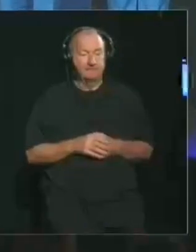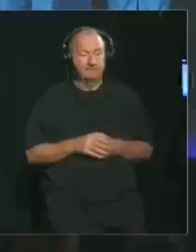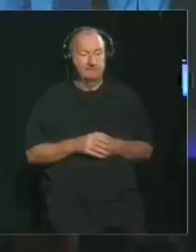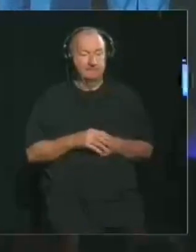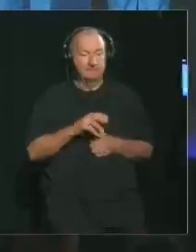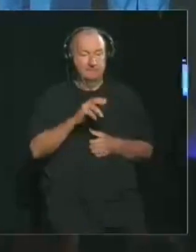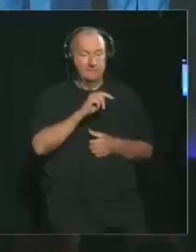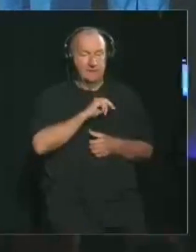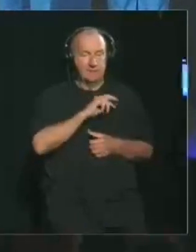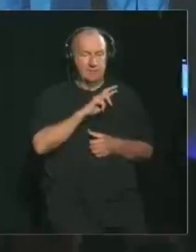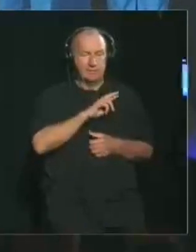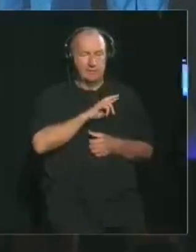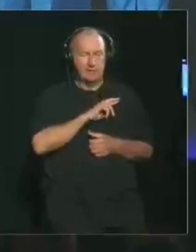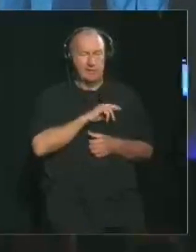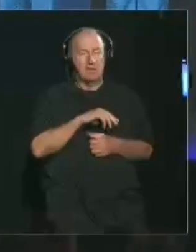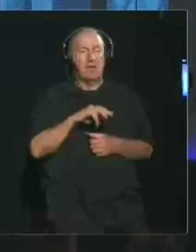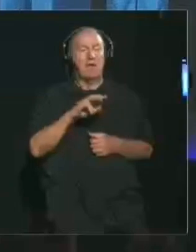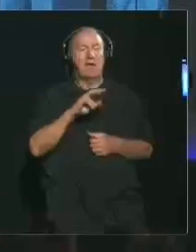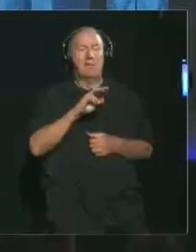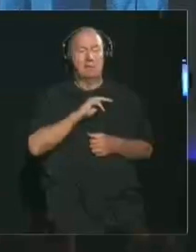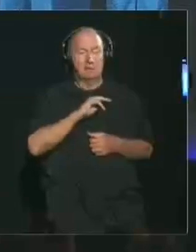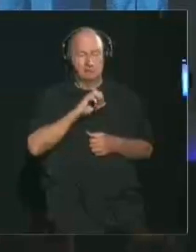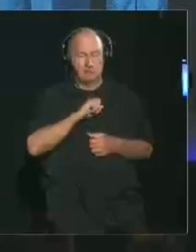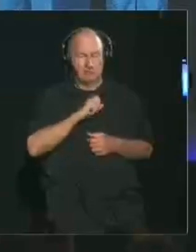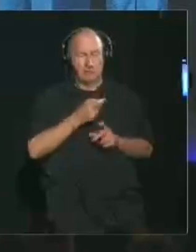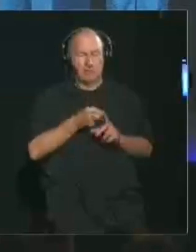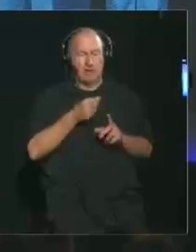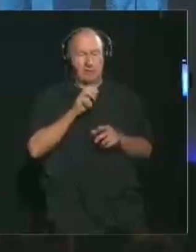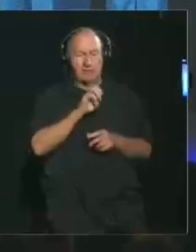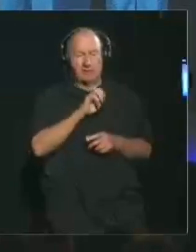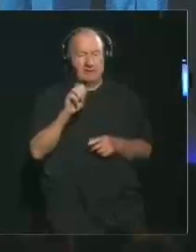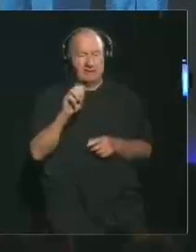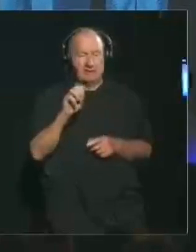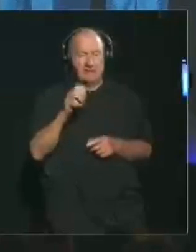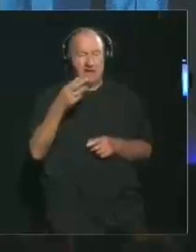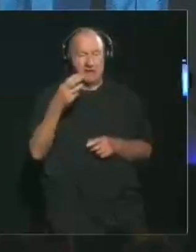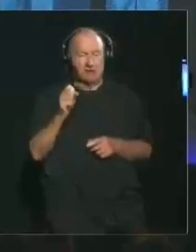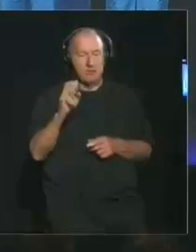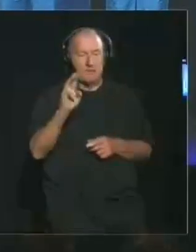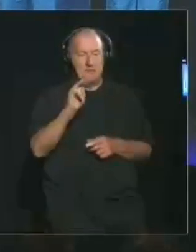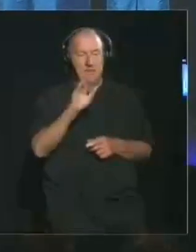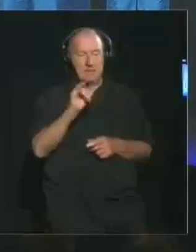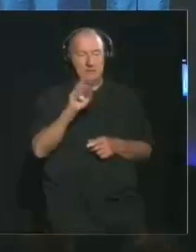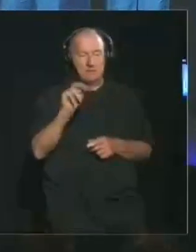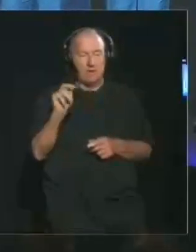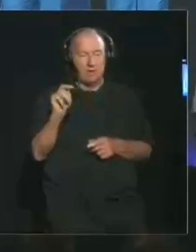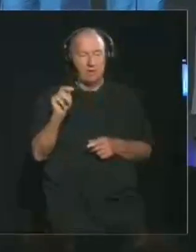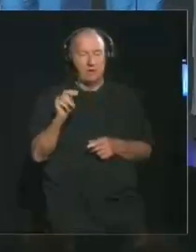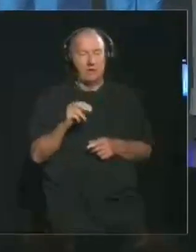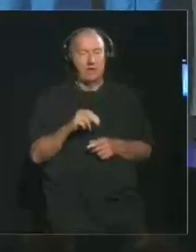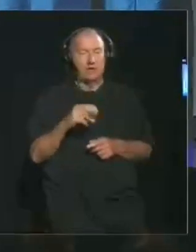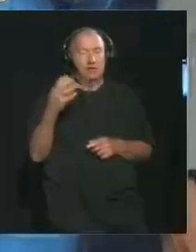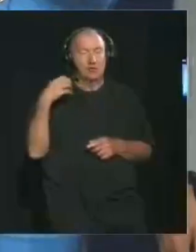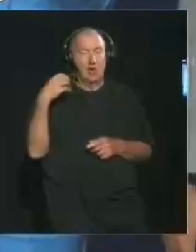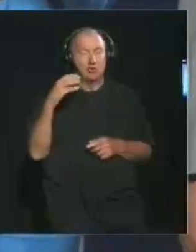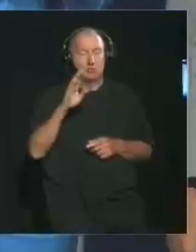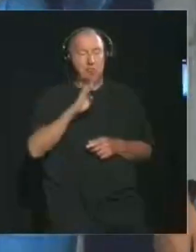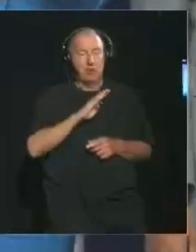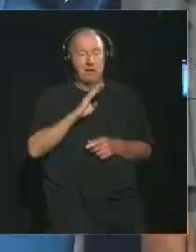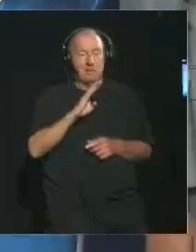Neil Ranjoff and Monisha Shurish from Eastview High School in Minnesota, coached by Brady